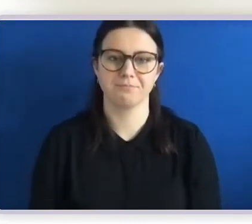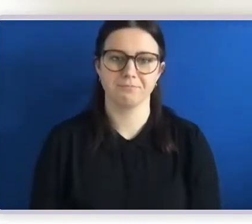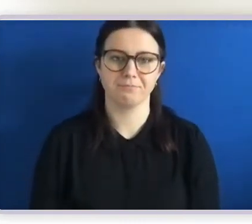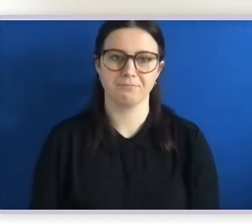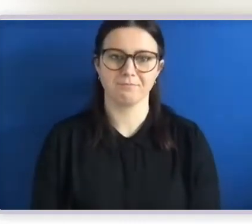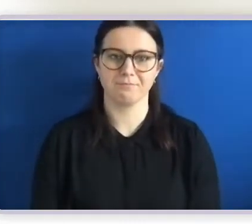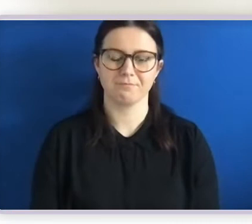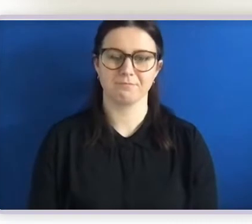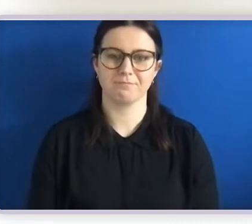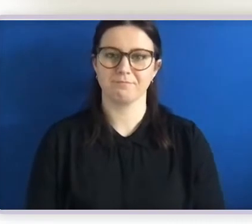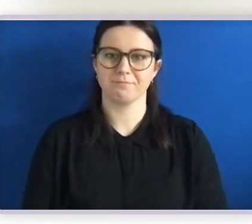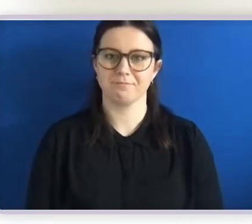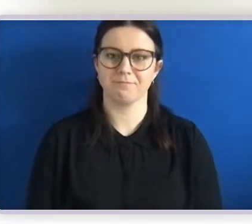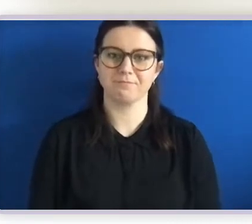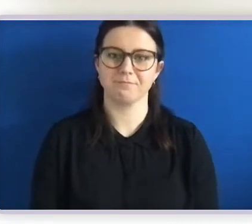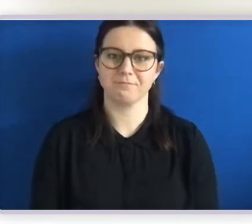The